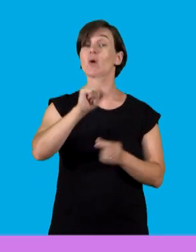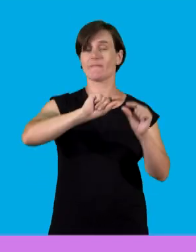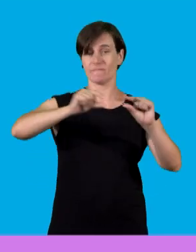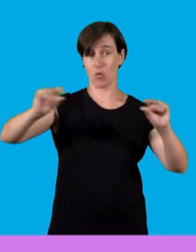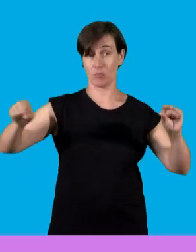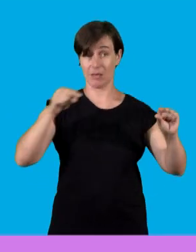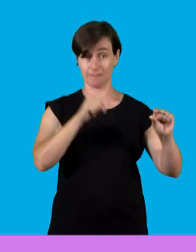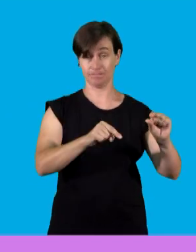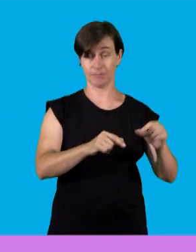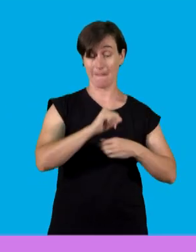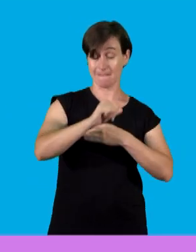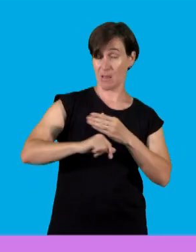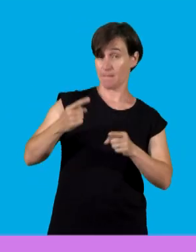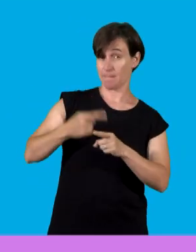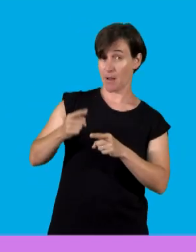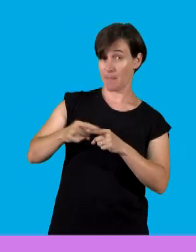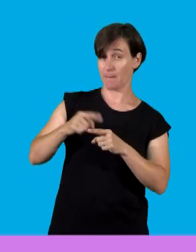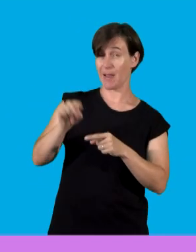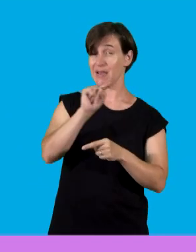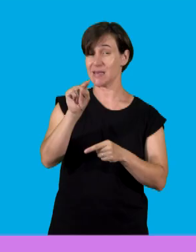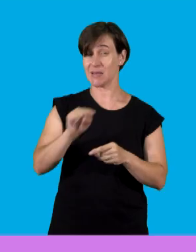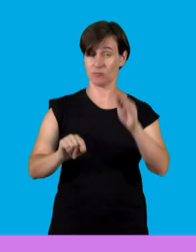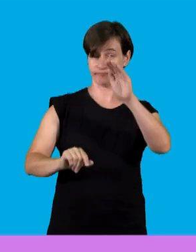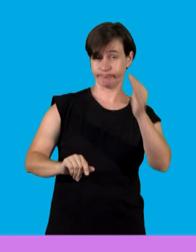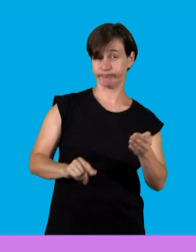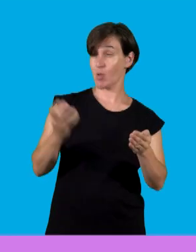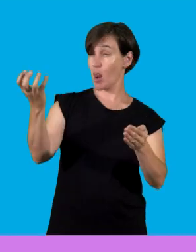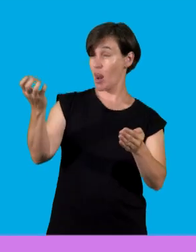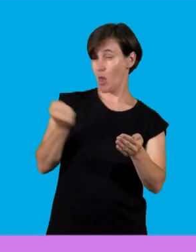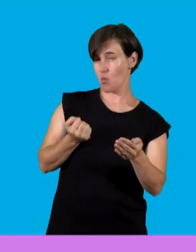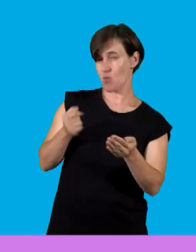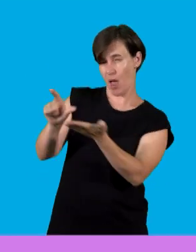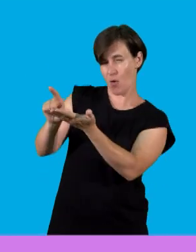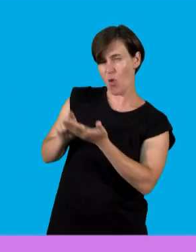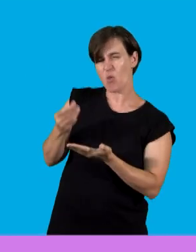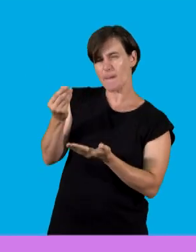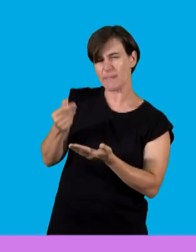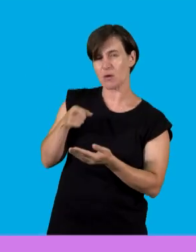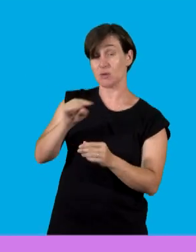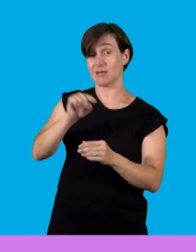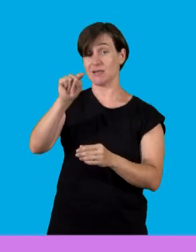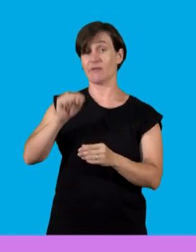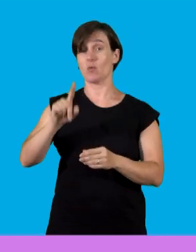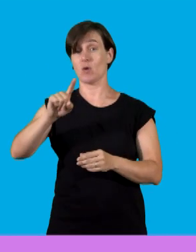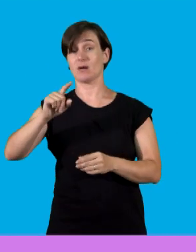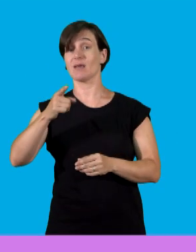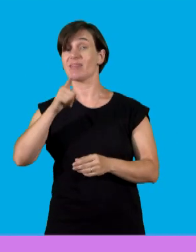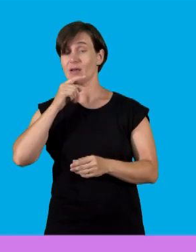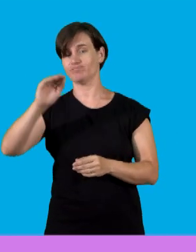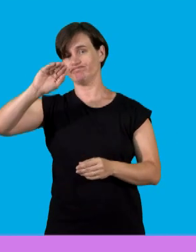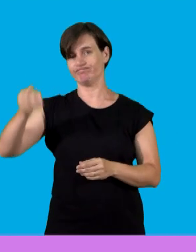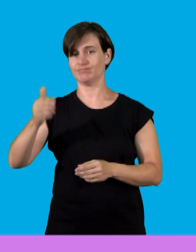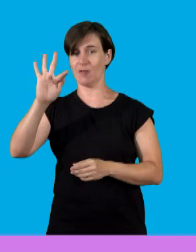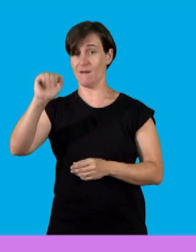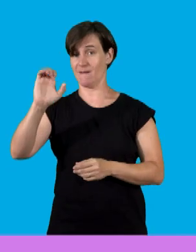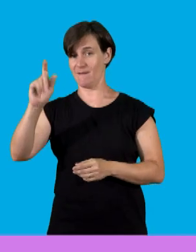repayments equals the loan amount divided by 1,000 multiplied by the factor. So there we have the